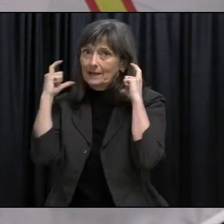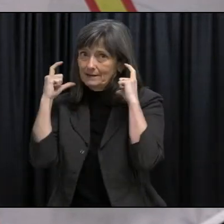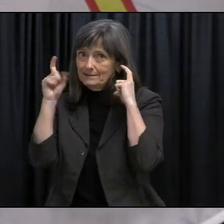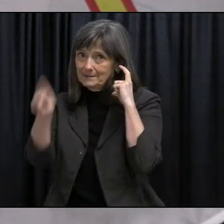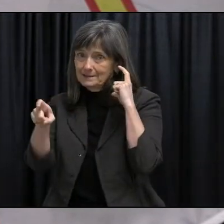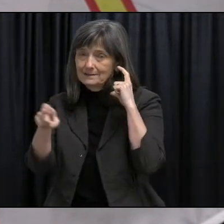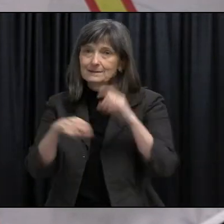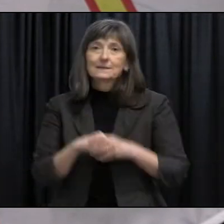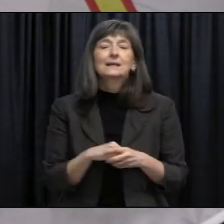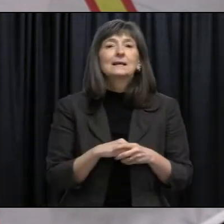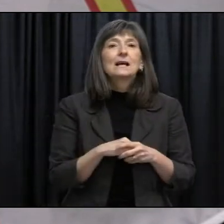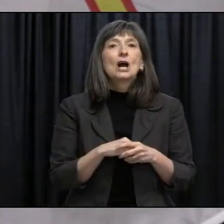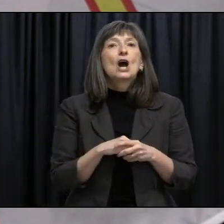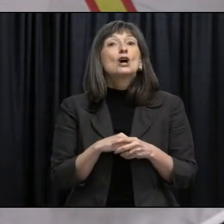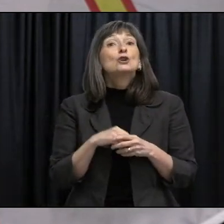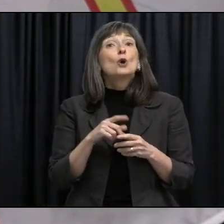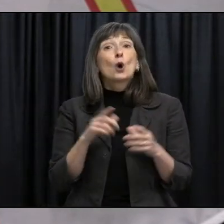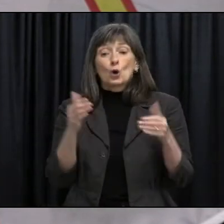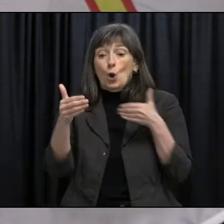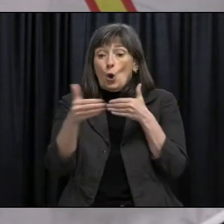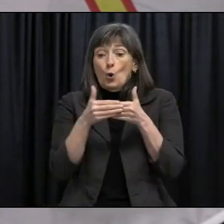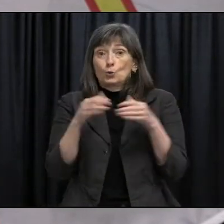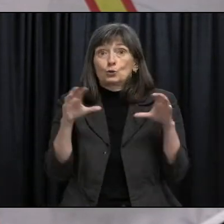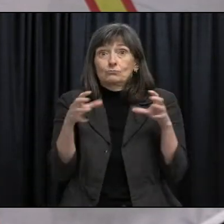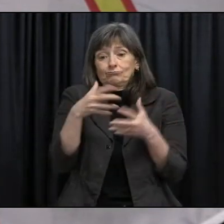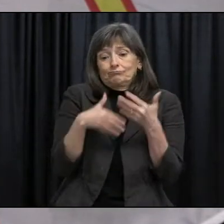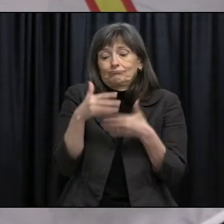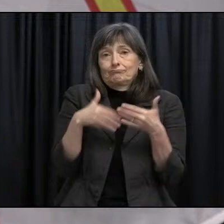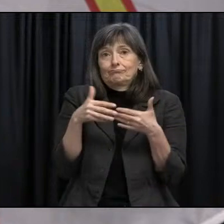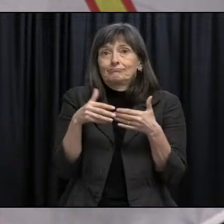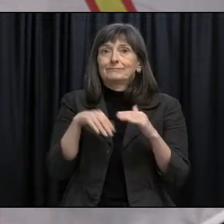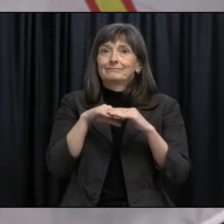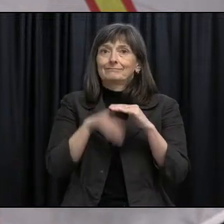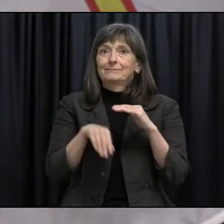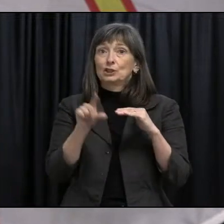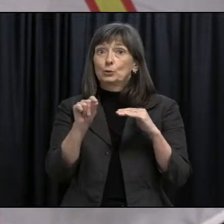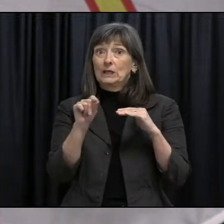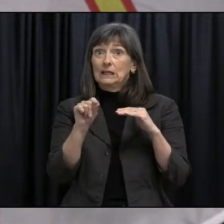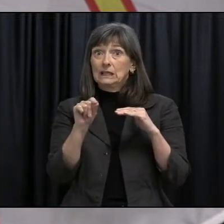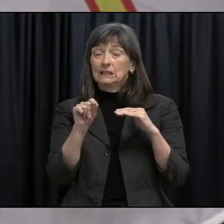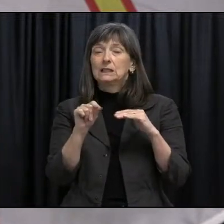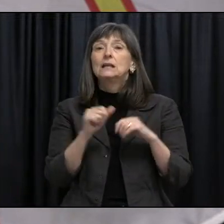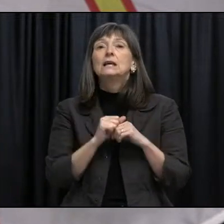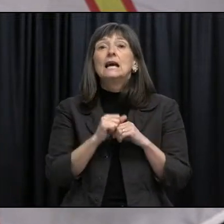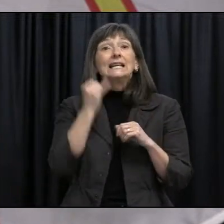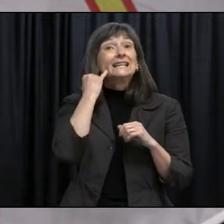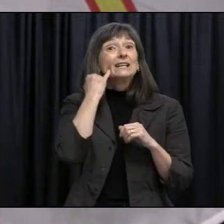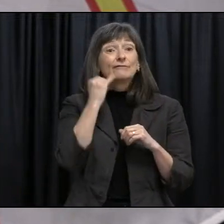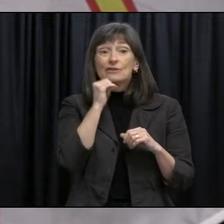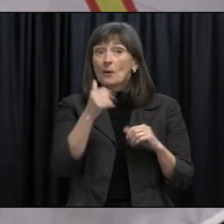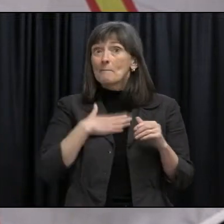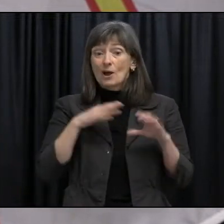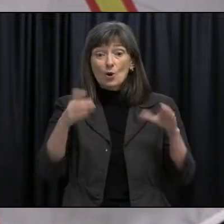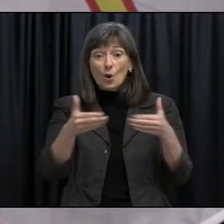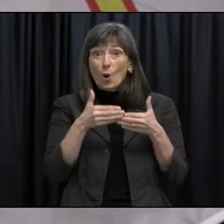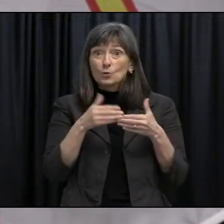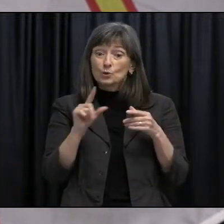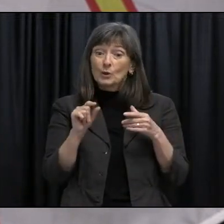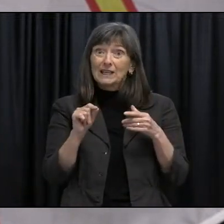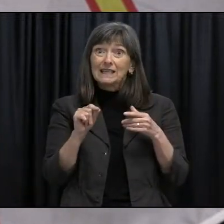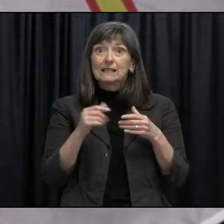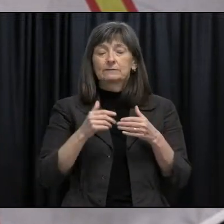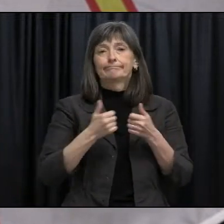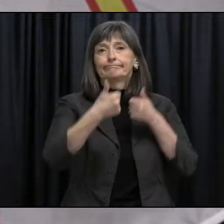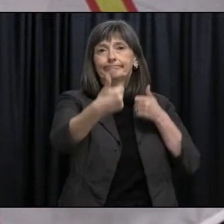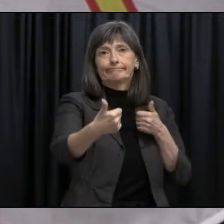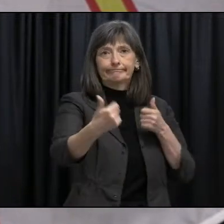your non-essential contacts to your steady 20, and maintaining 6 feet distance from those who are not your close contacts. And